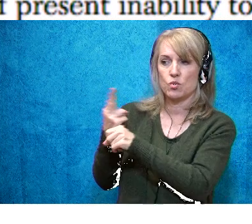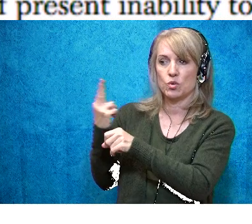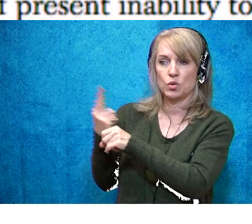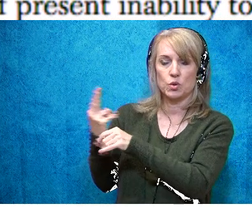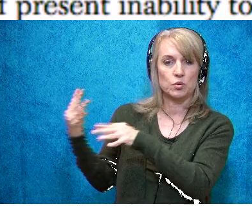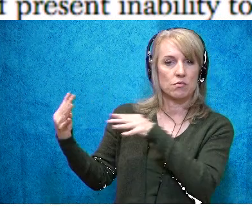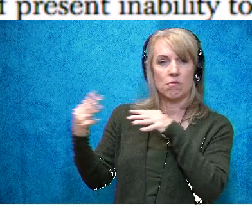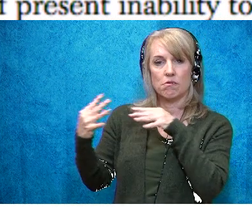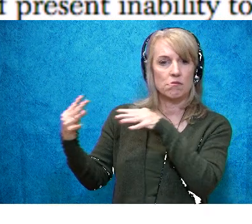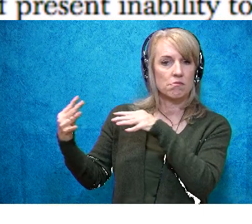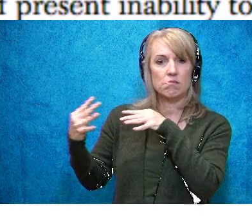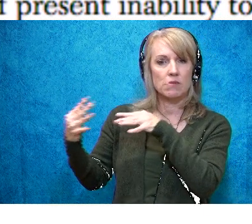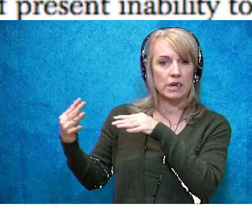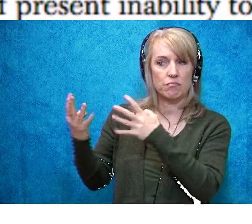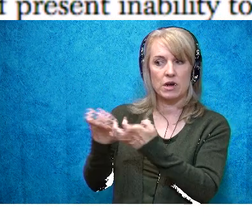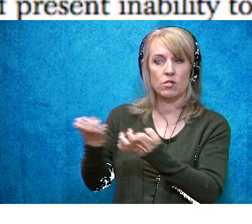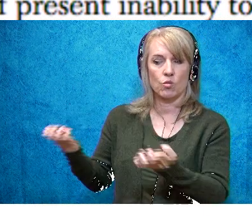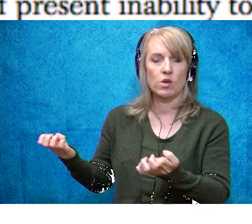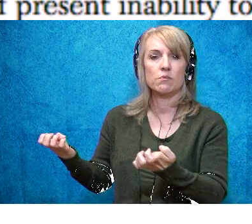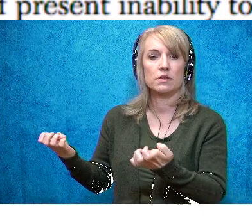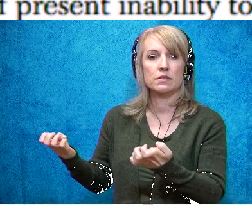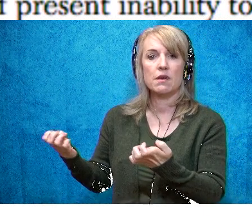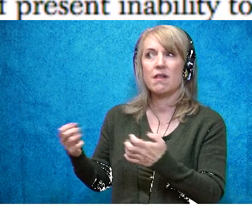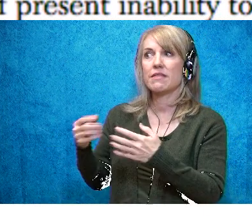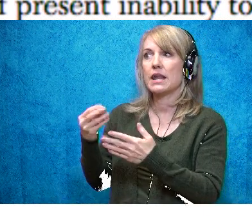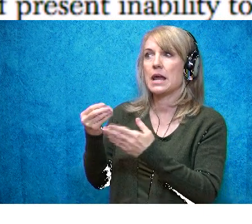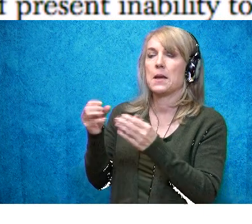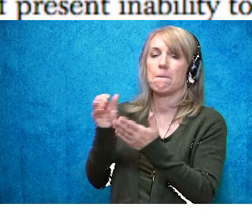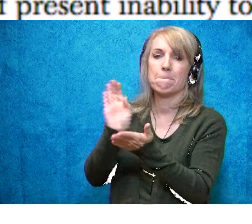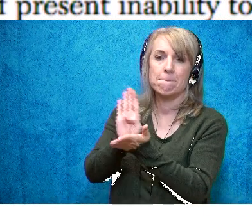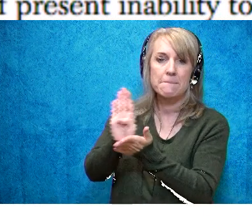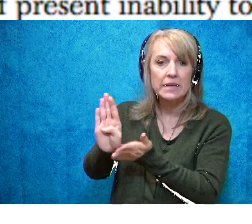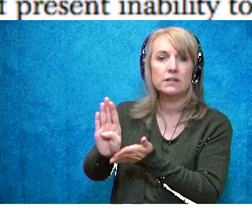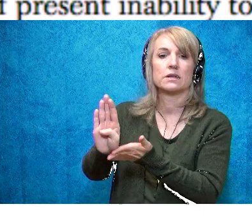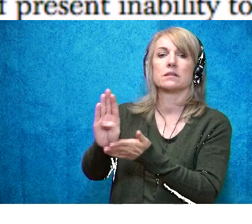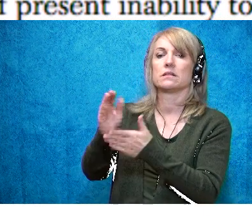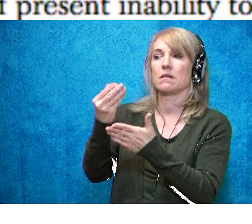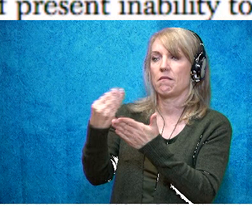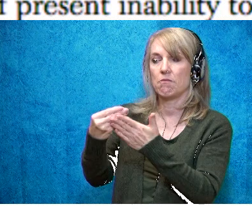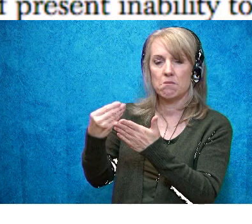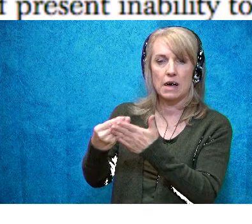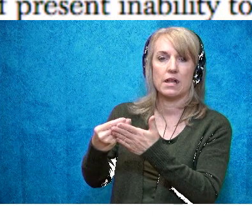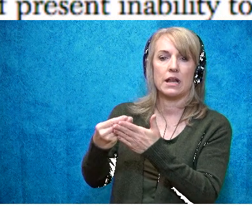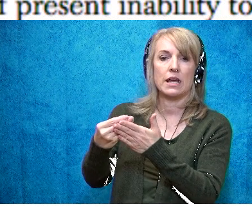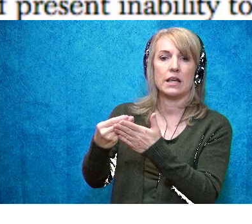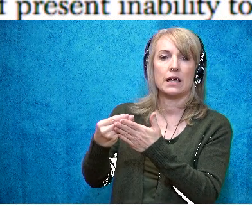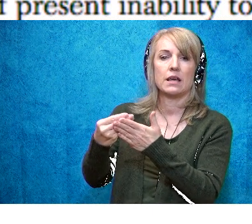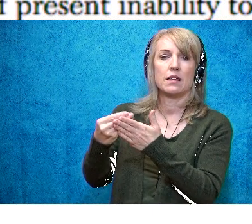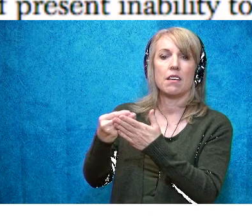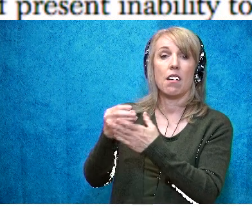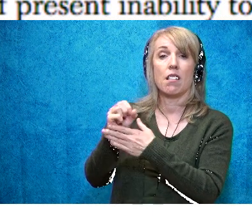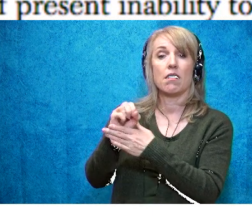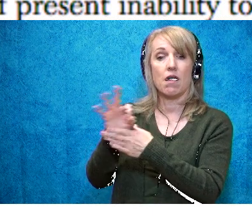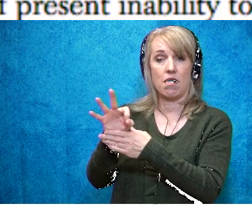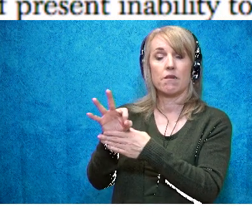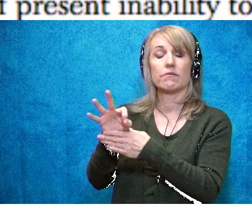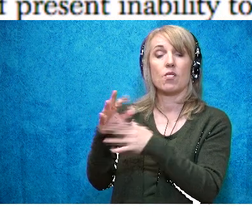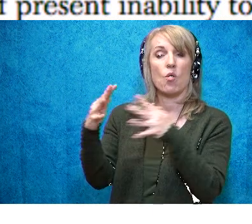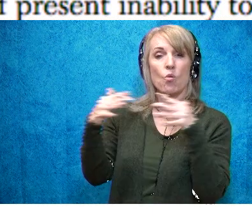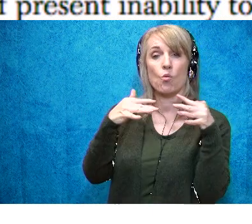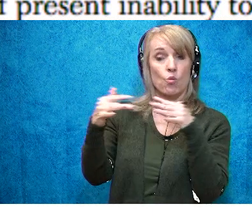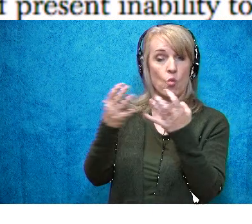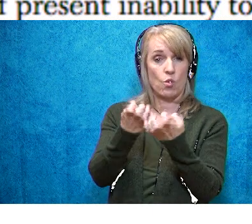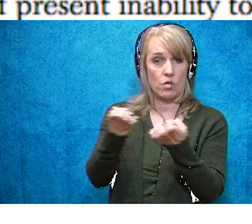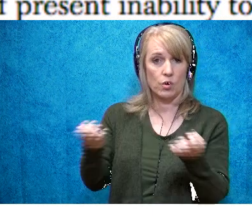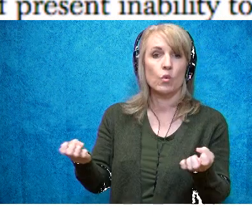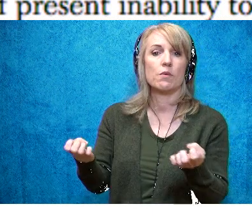need manpower, but they do need billions of dollars worth of the weapons of defense. The time is near when they will not be able to pay